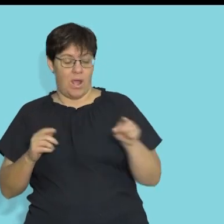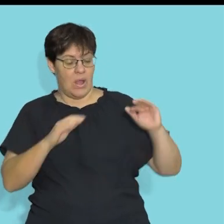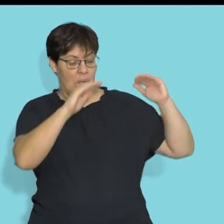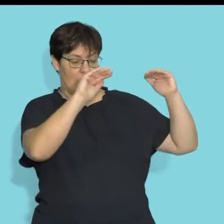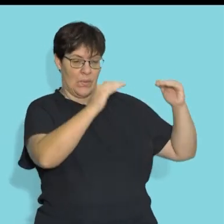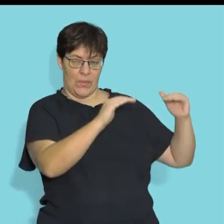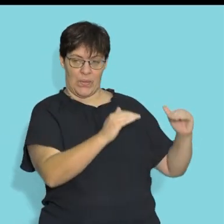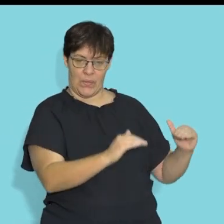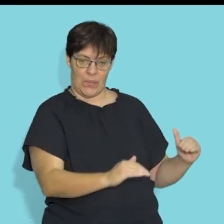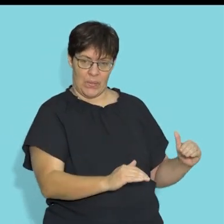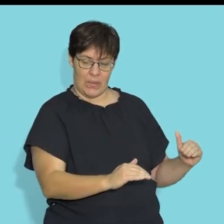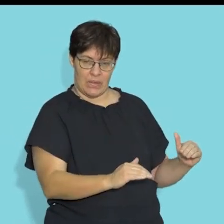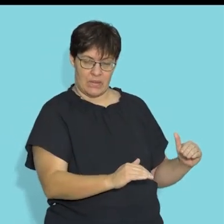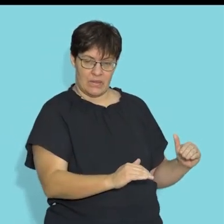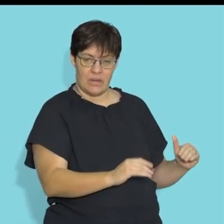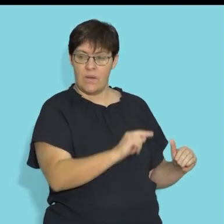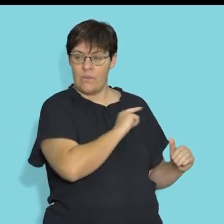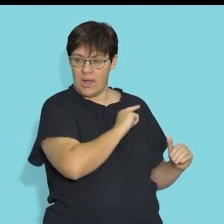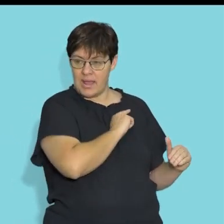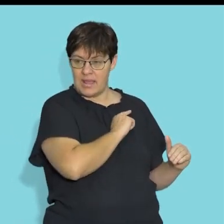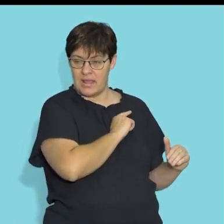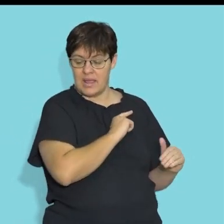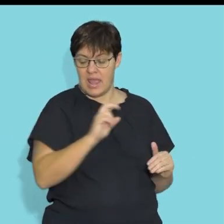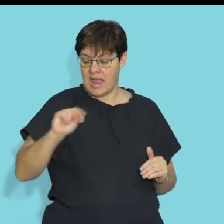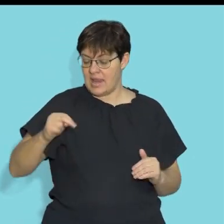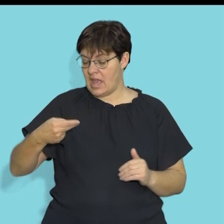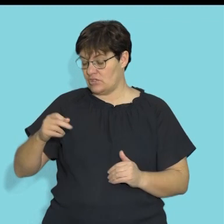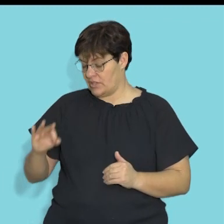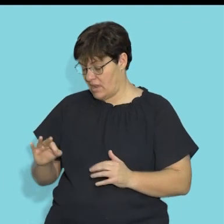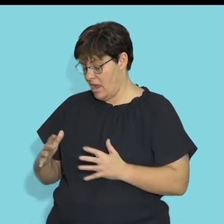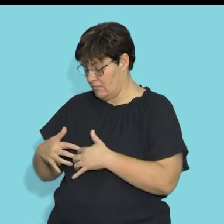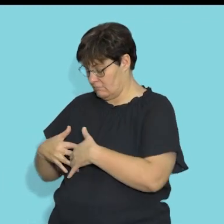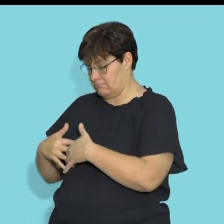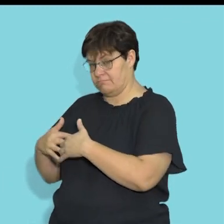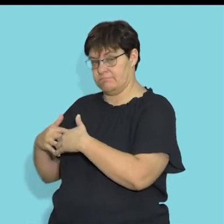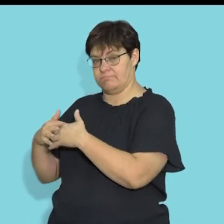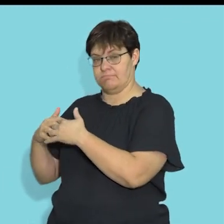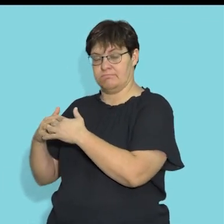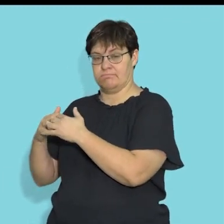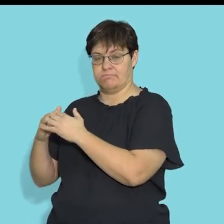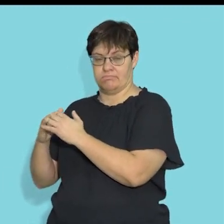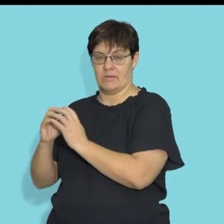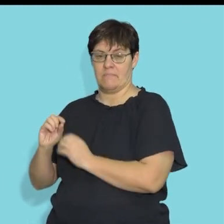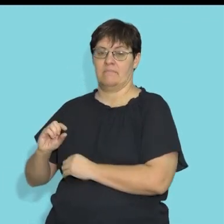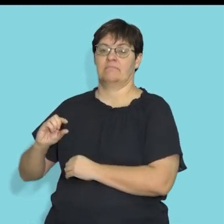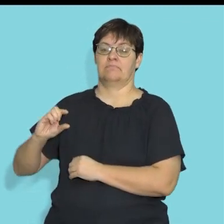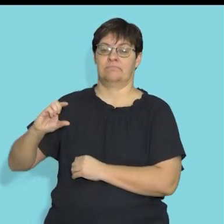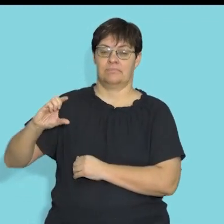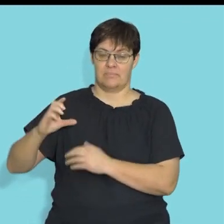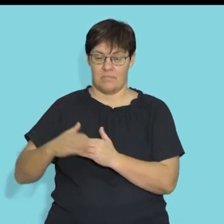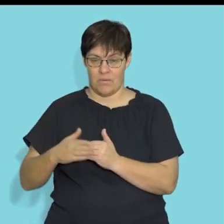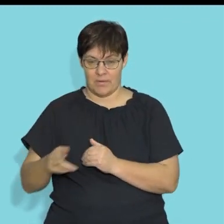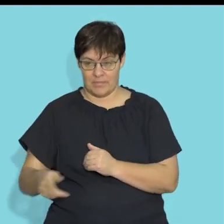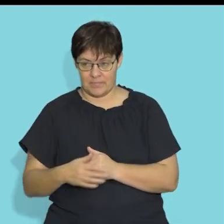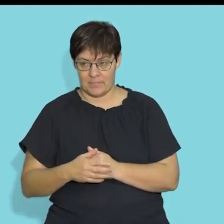decrease. And that happens because now the ammonia started to slightly increase.